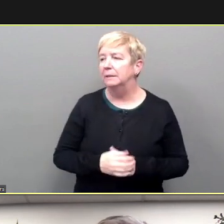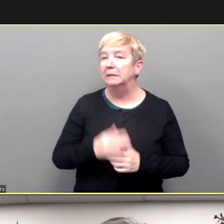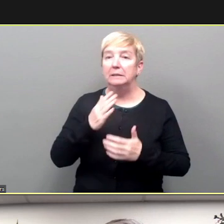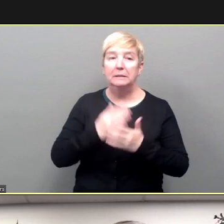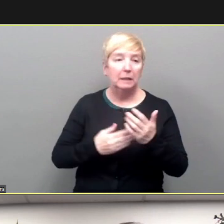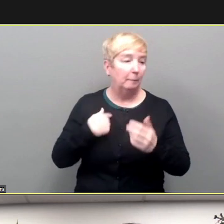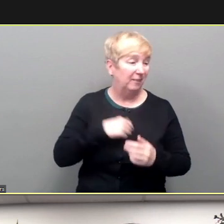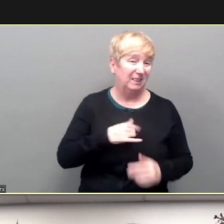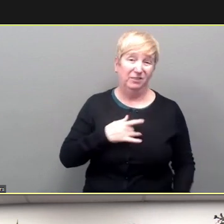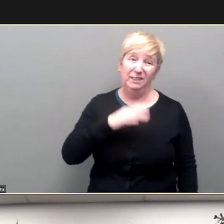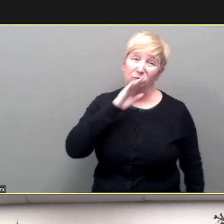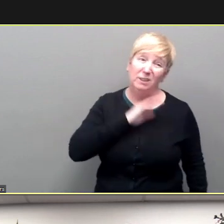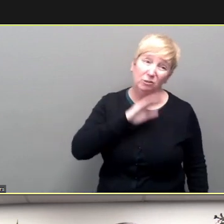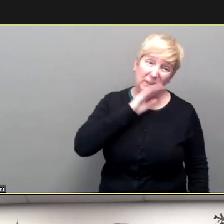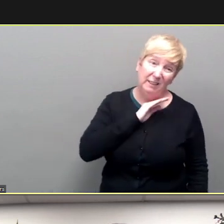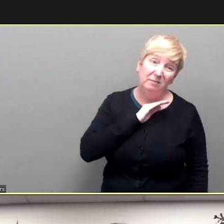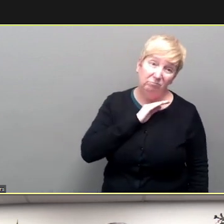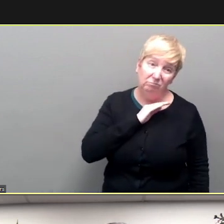with